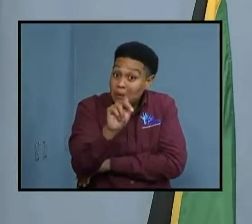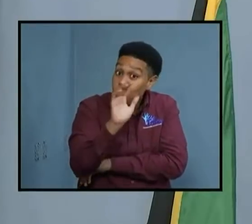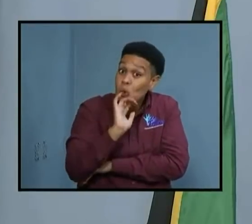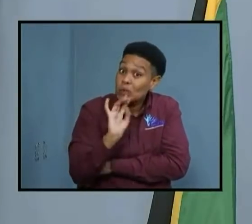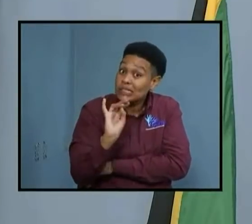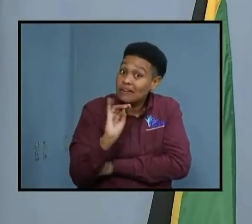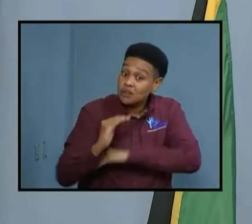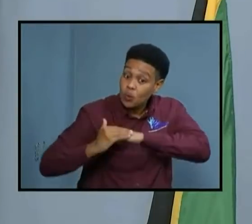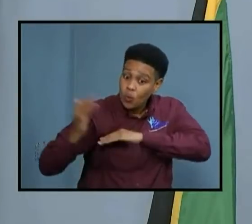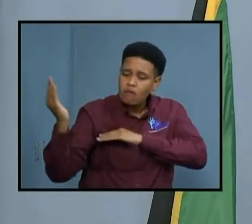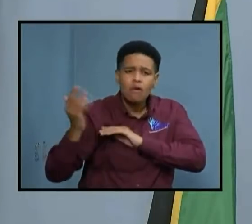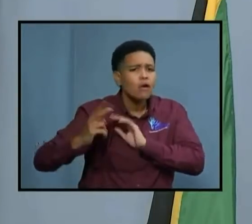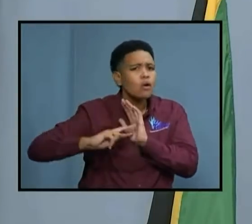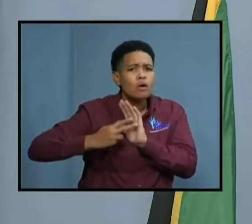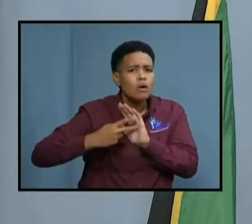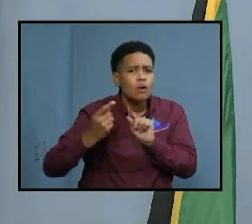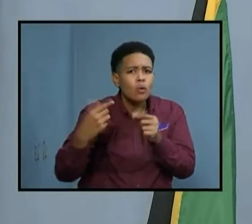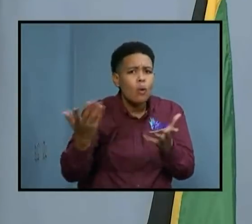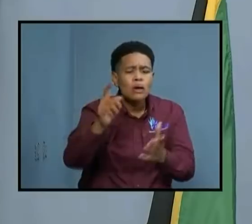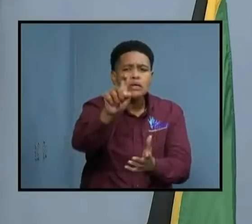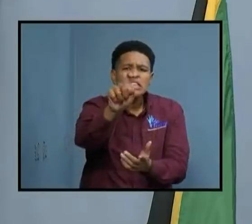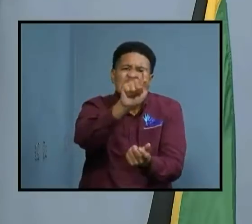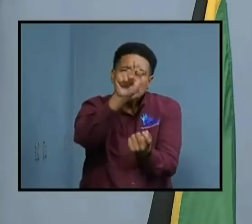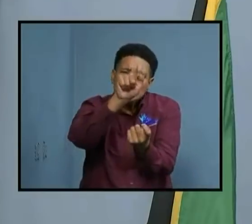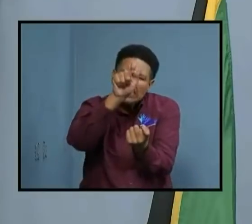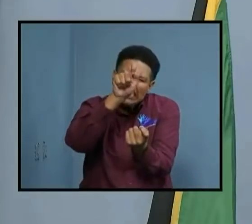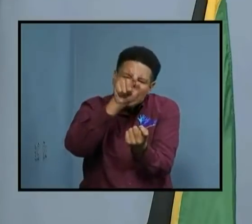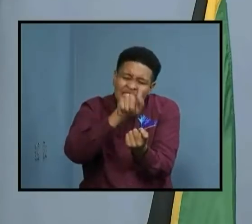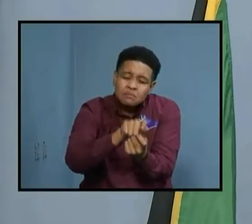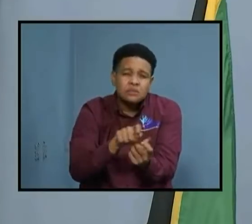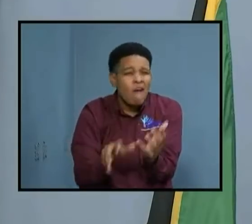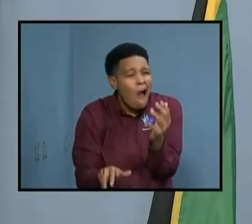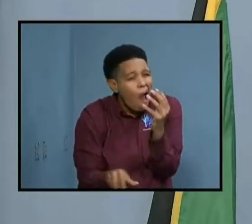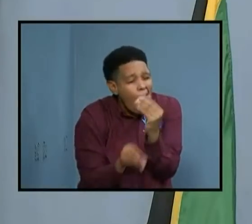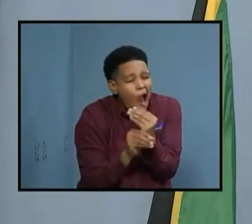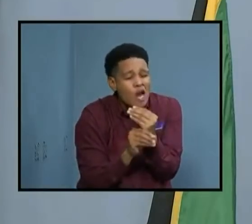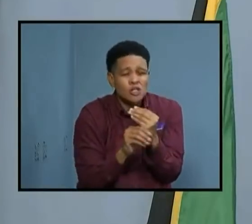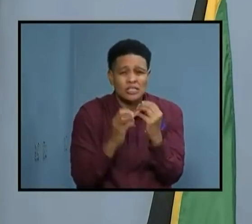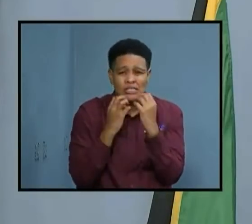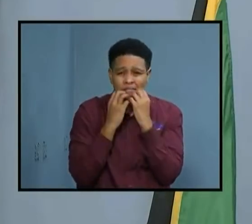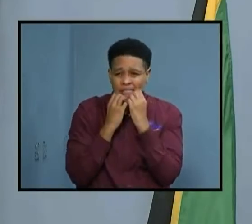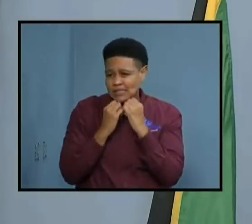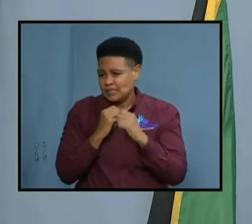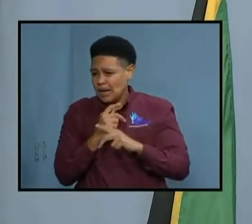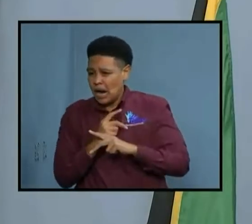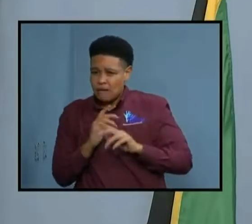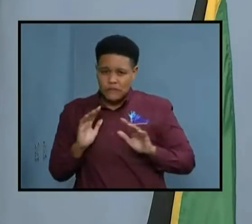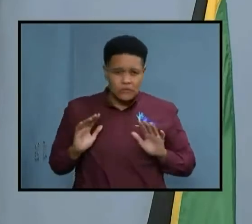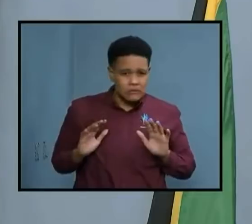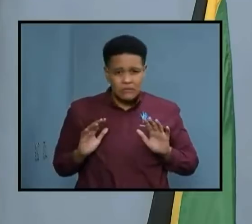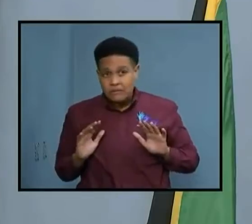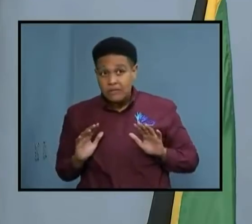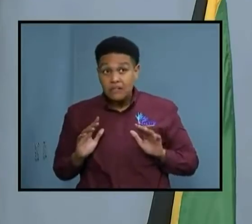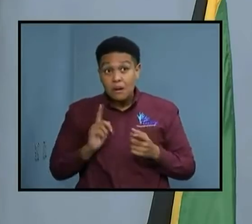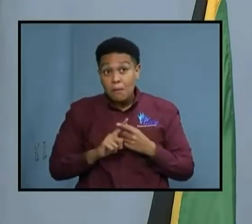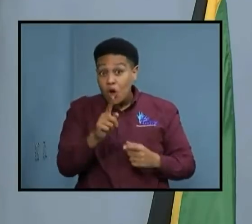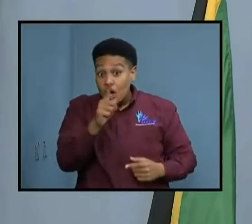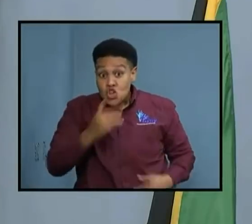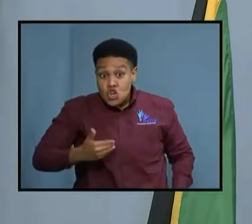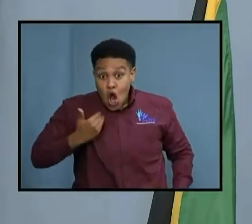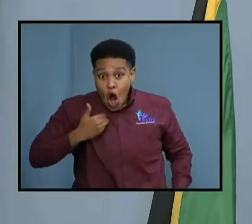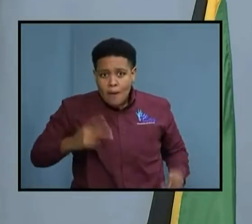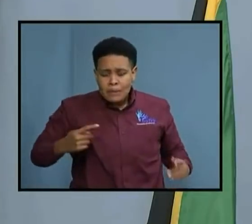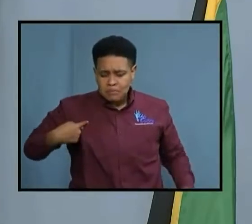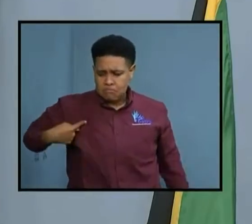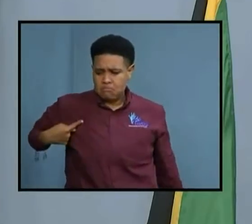over need to be particularly extra careful, but also younger persons who may come into contact